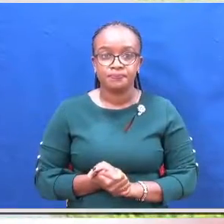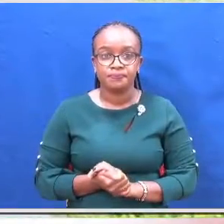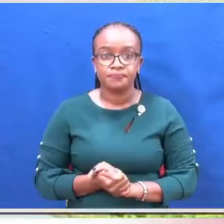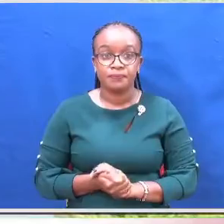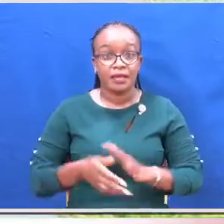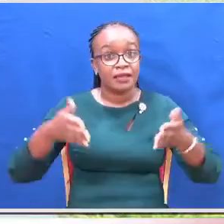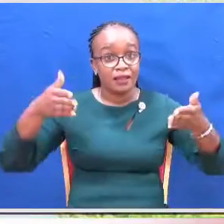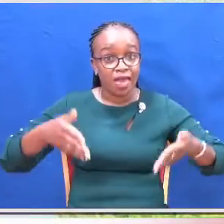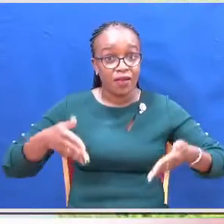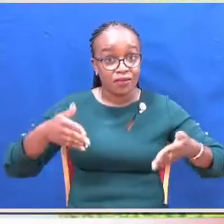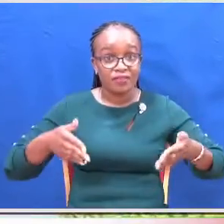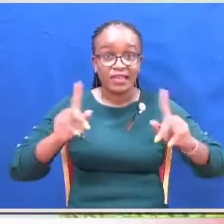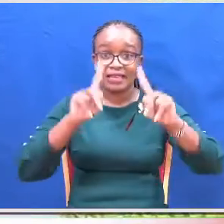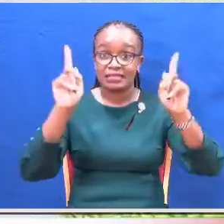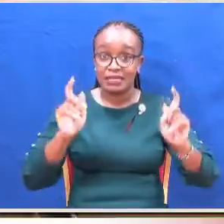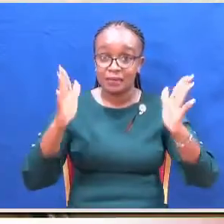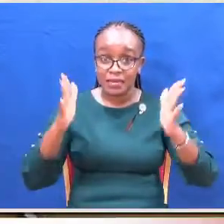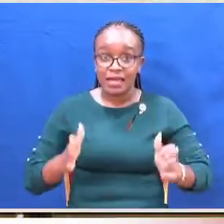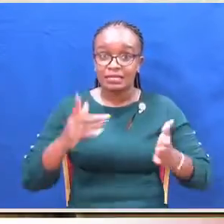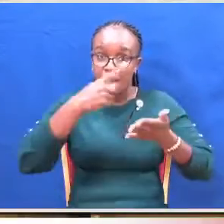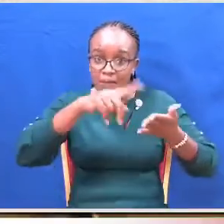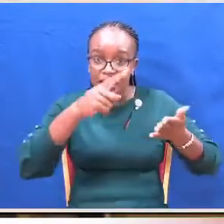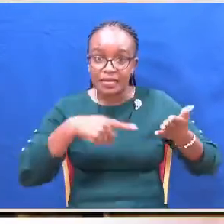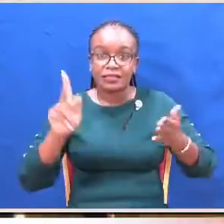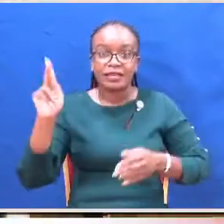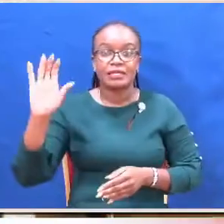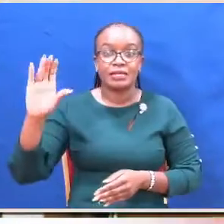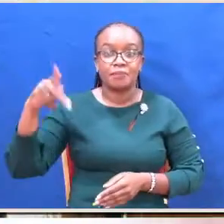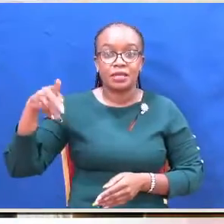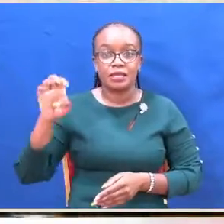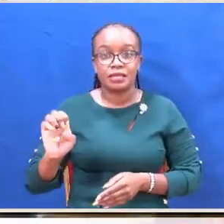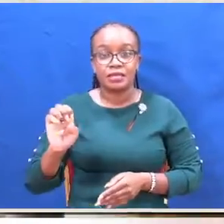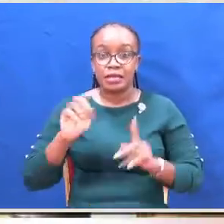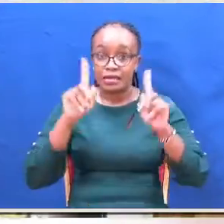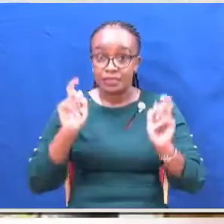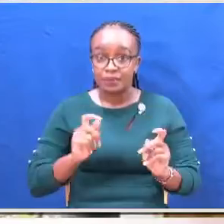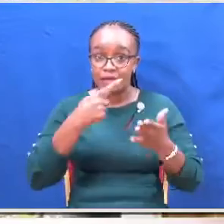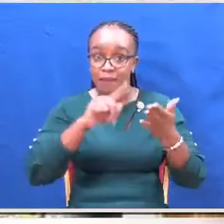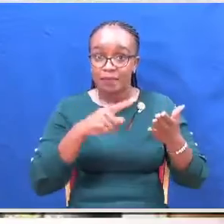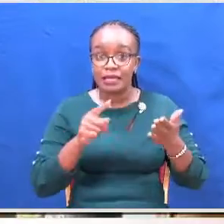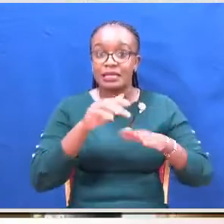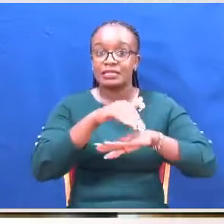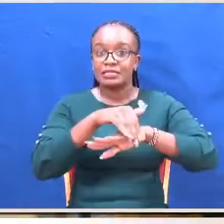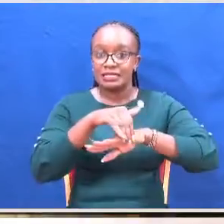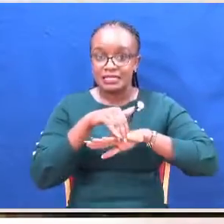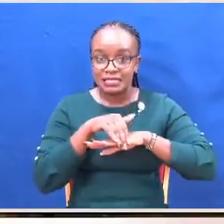Currently, the examiners marking the KCPE exam are working on insha and composition papers.